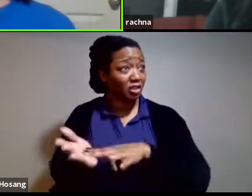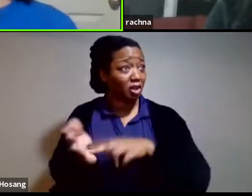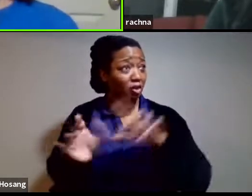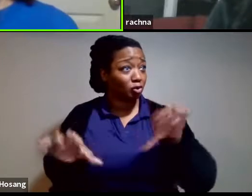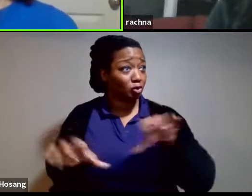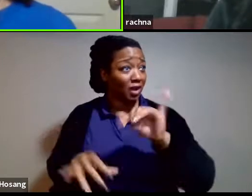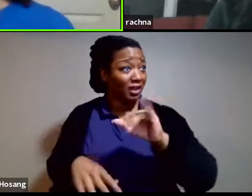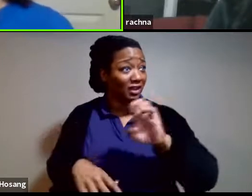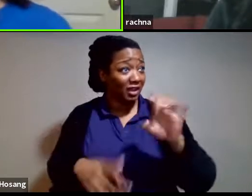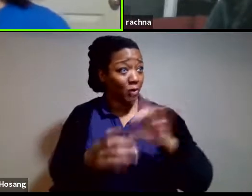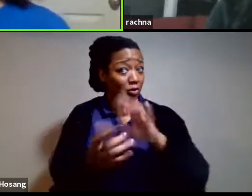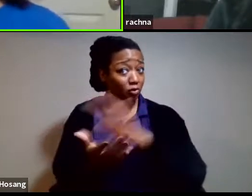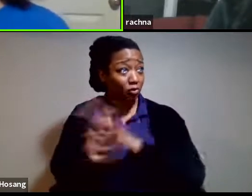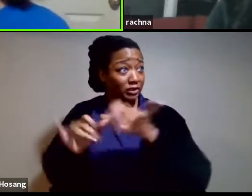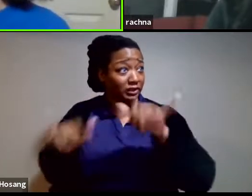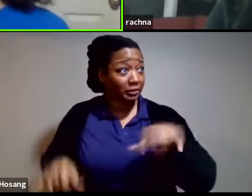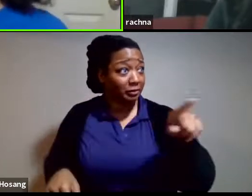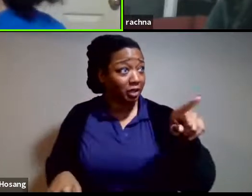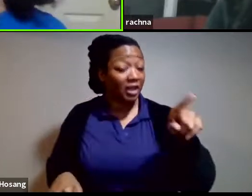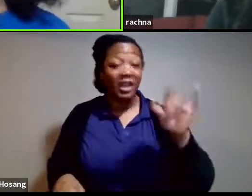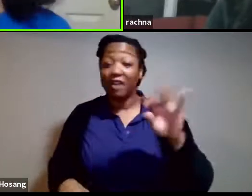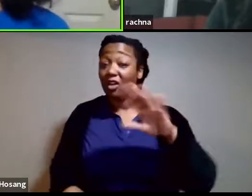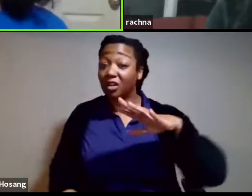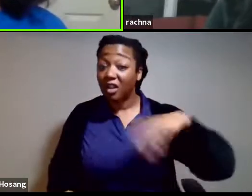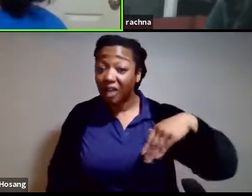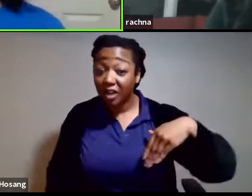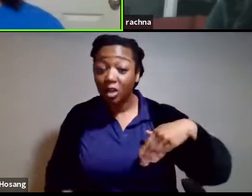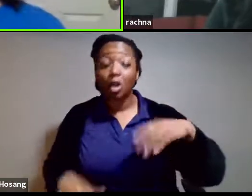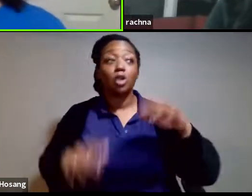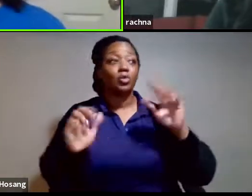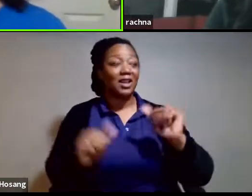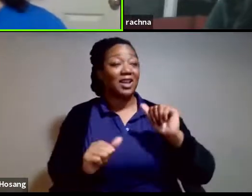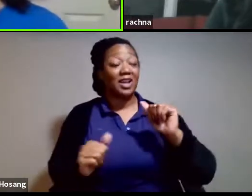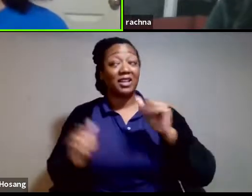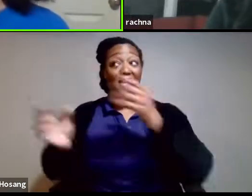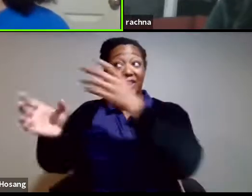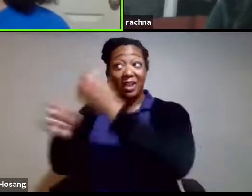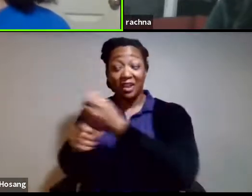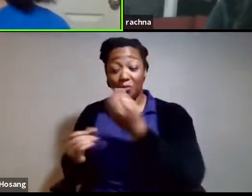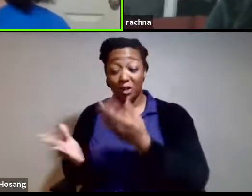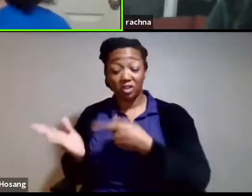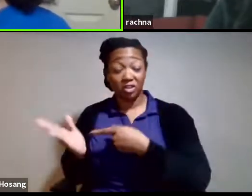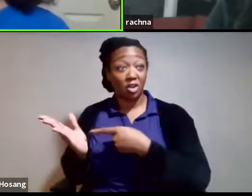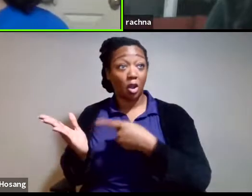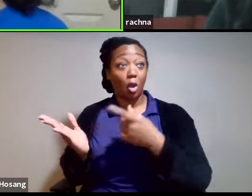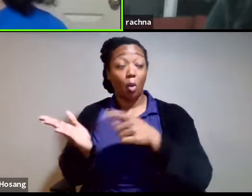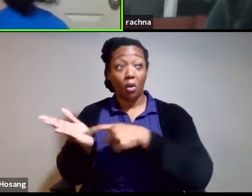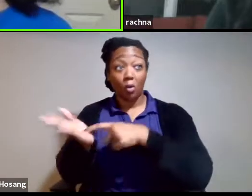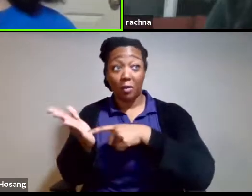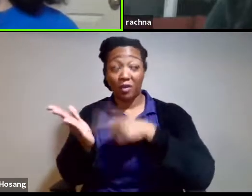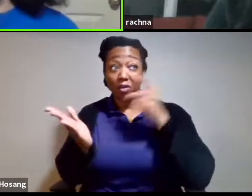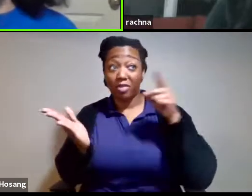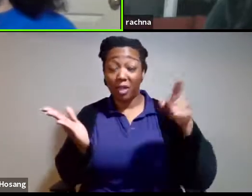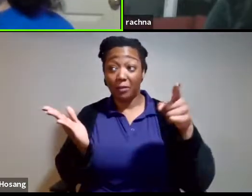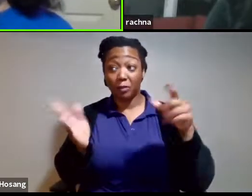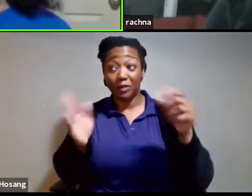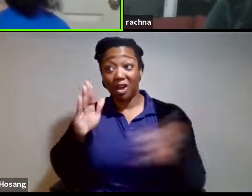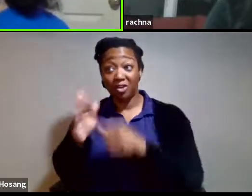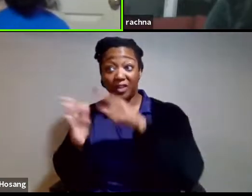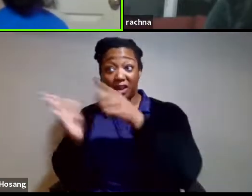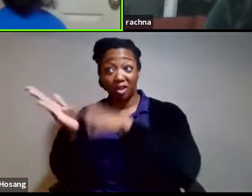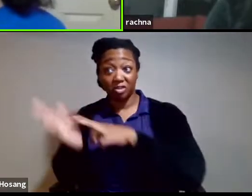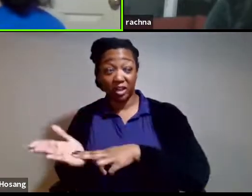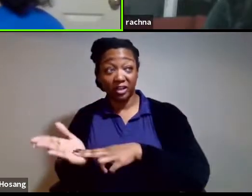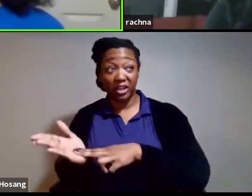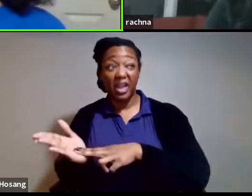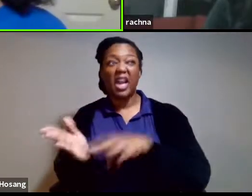can actually get the information of what it entails to them, and they can decide if that's something they want to do or not. But know that that list they